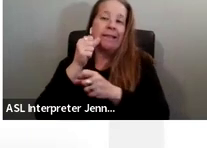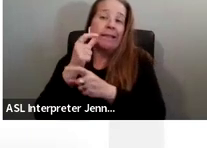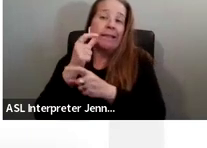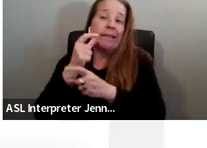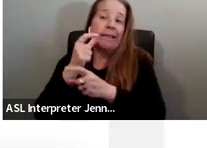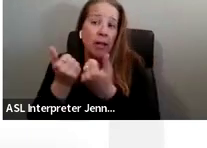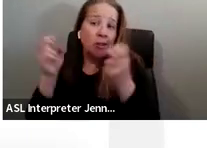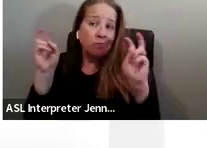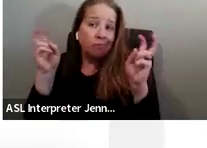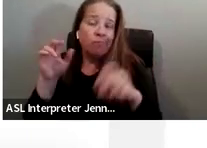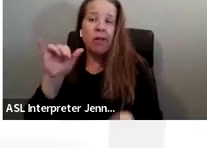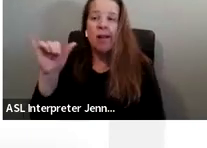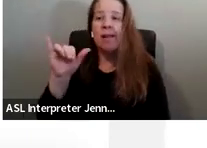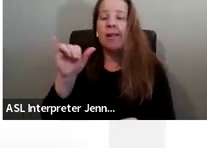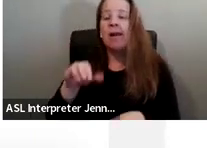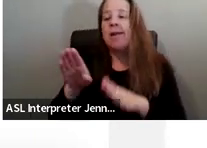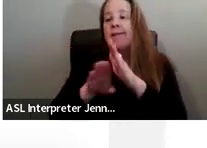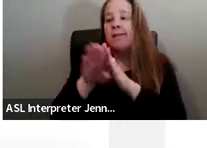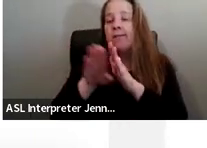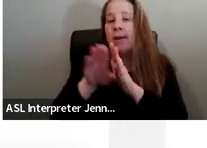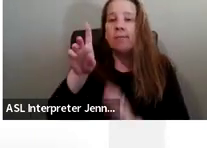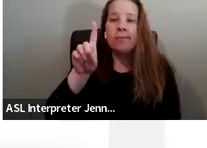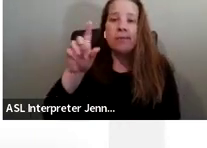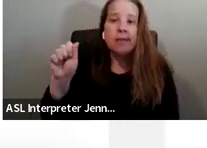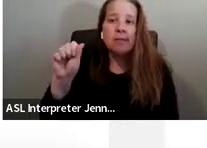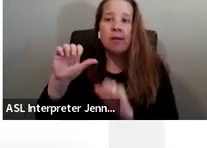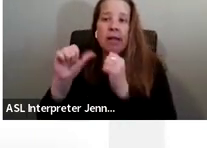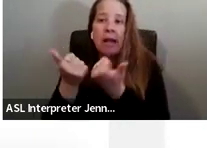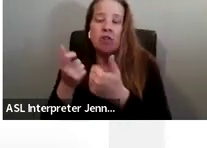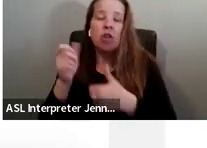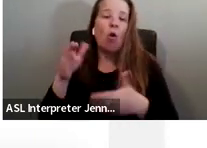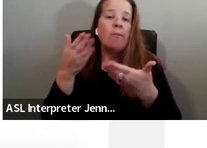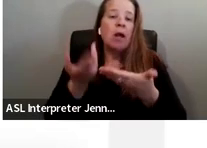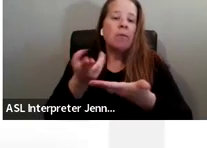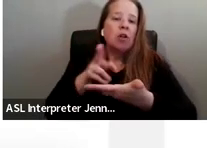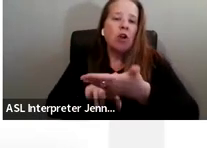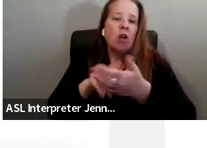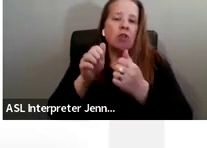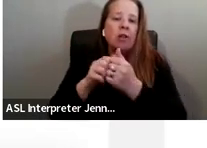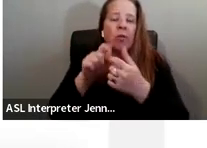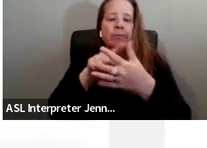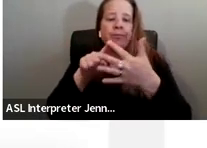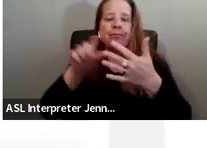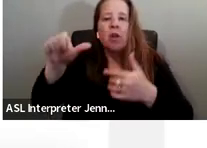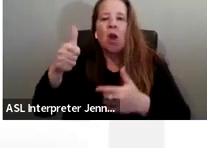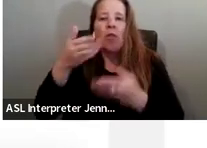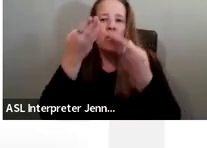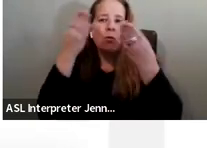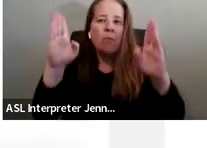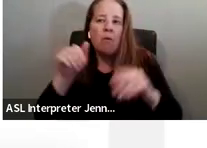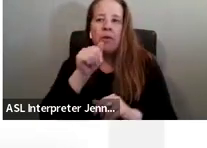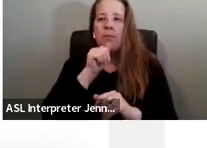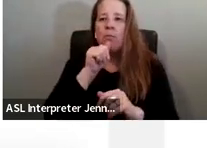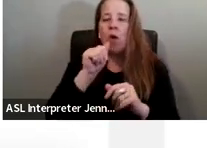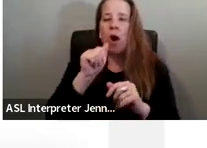the Developmental Disability Agency, for instance, or contract with other public or private entities